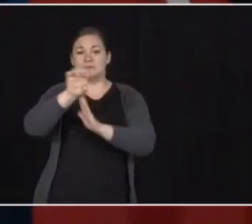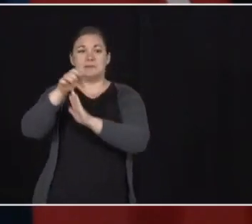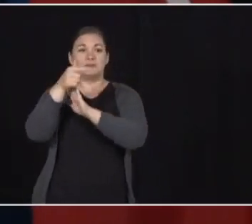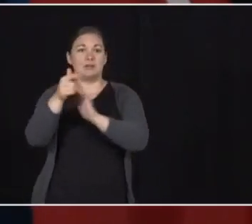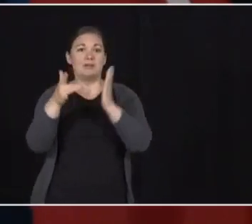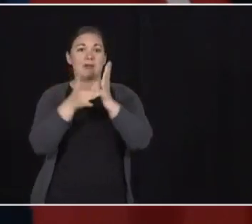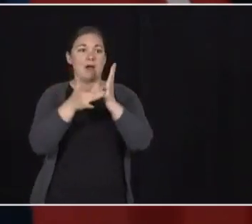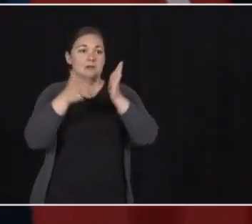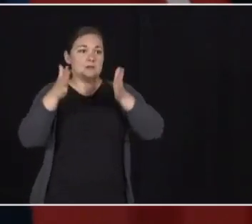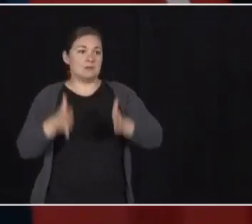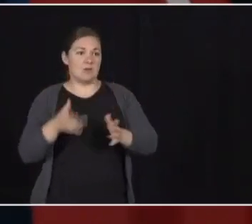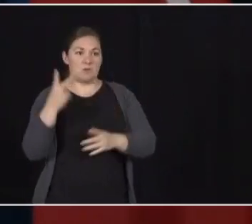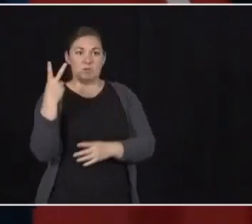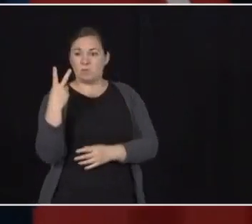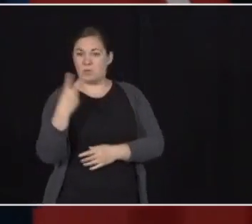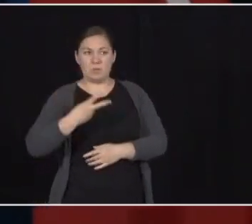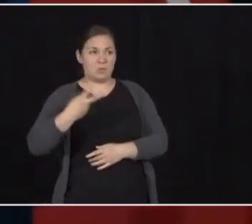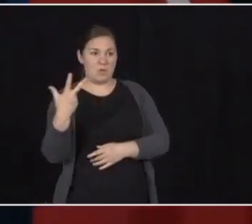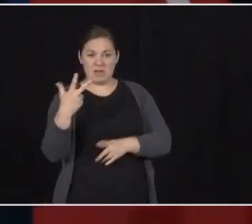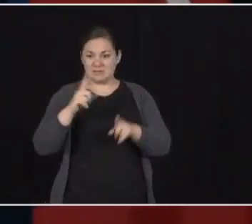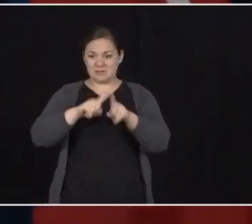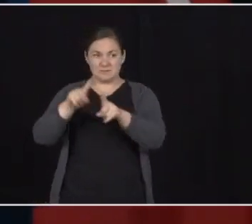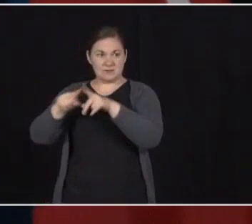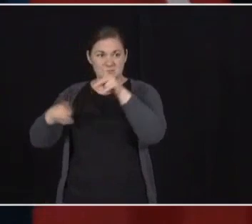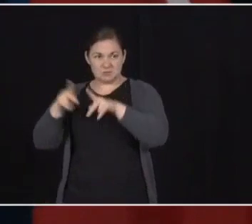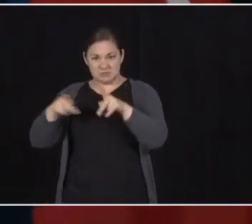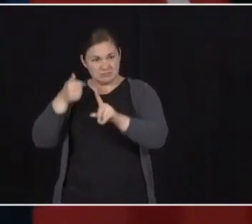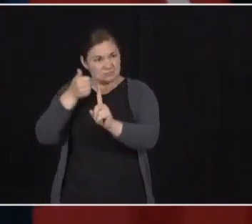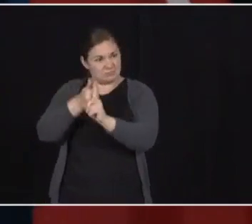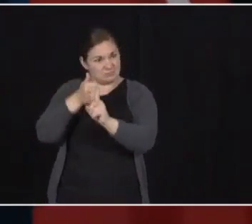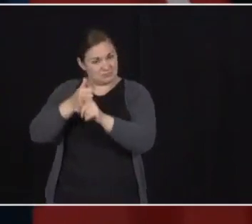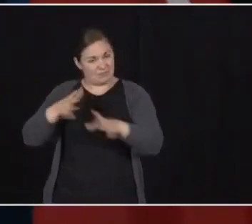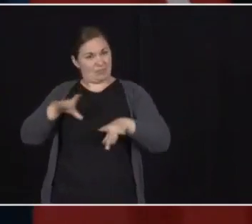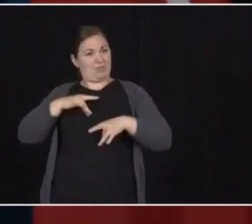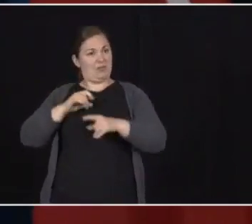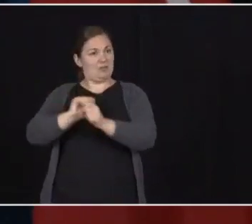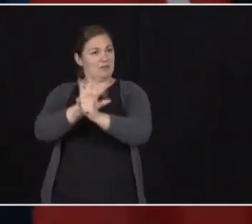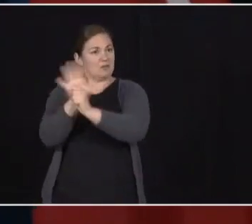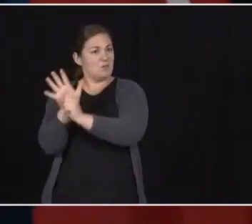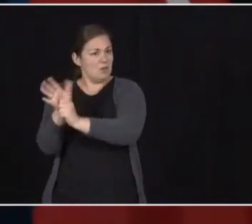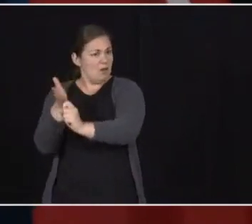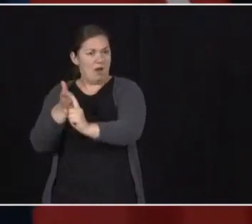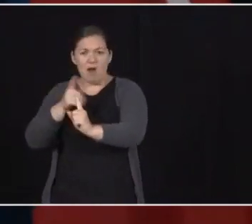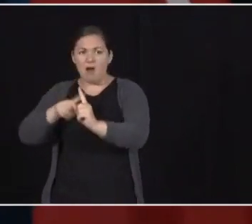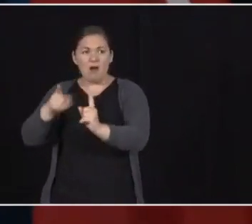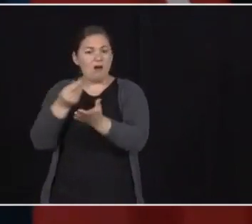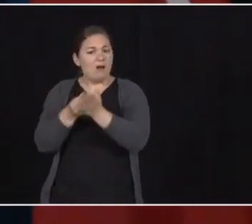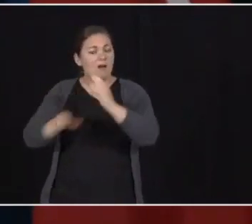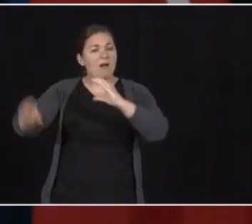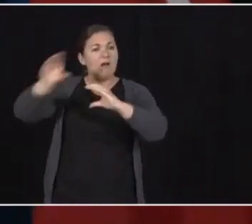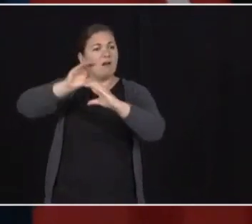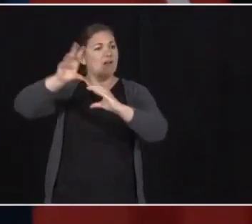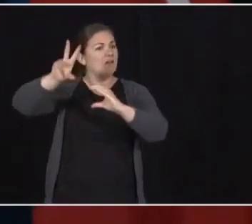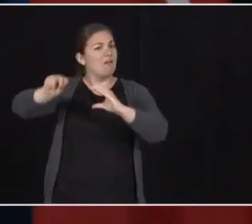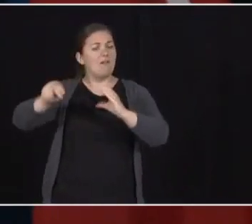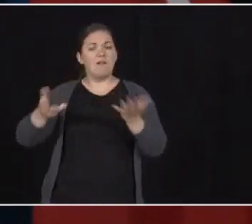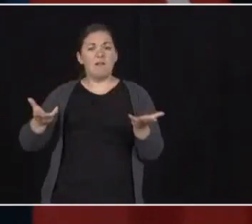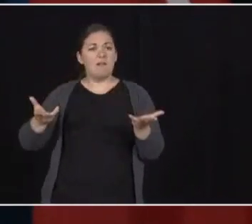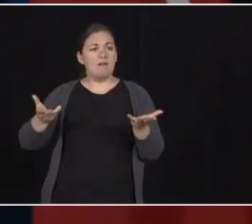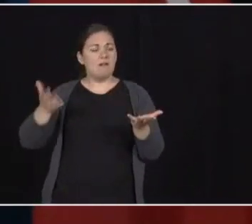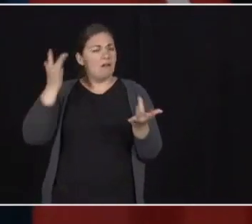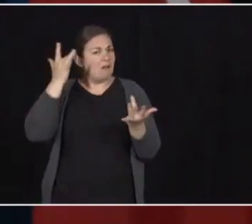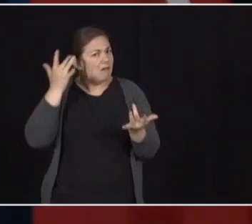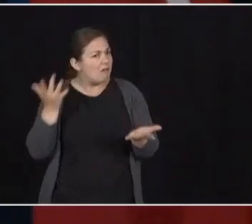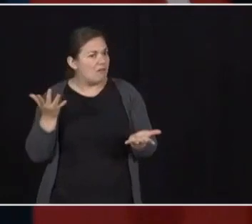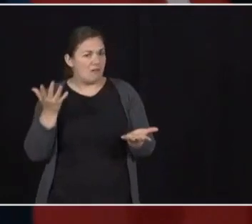patients a day. A lot of these people feel a little bit betrayed that your government isn't taking them into consideration as well. What do you have to say to them?